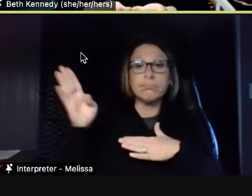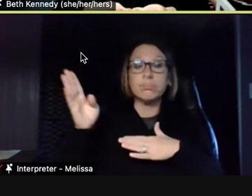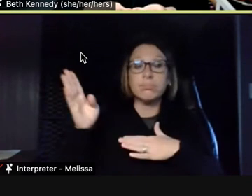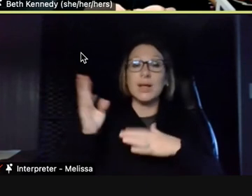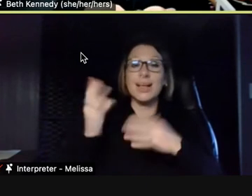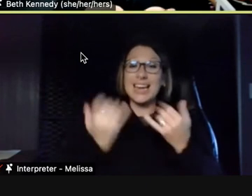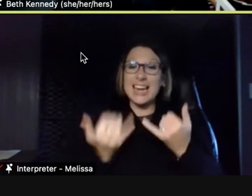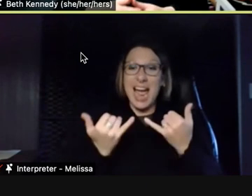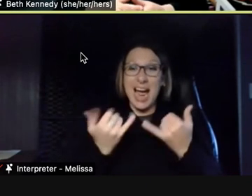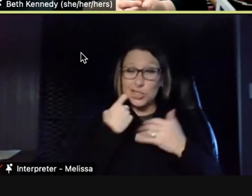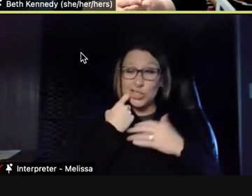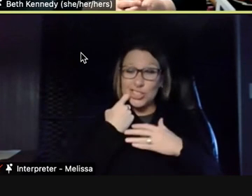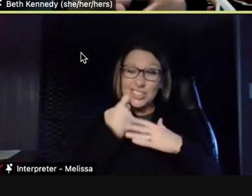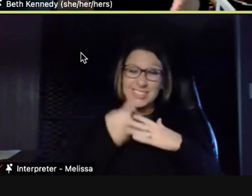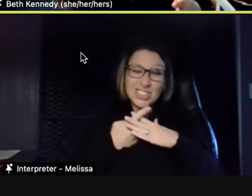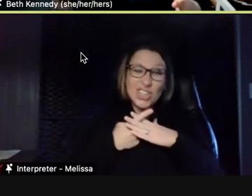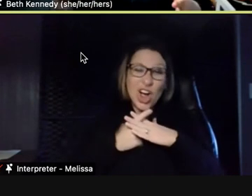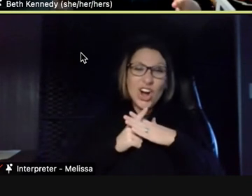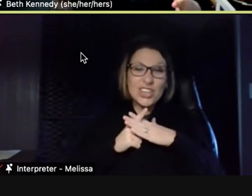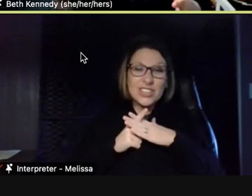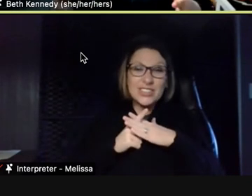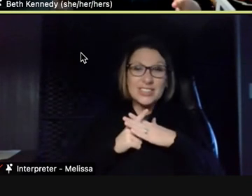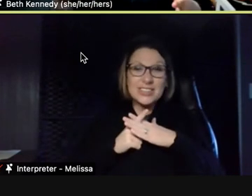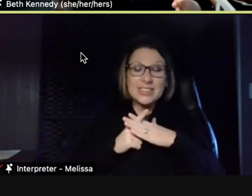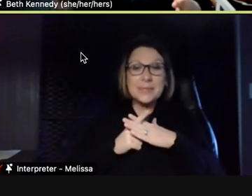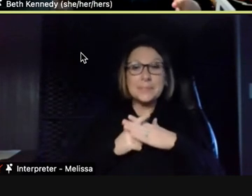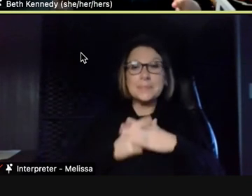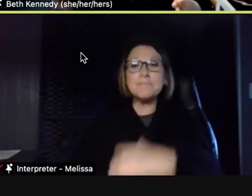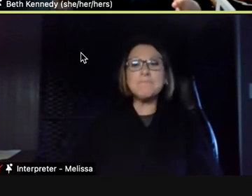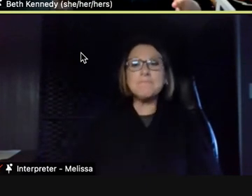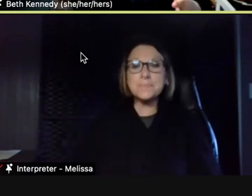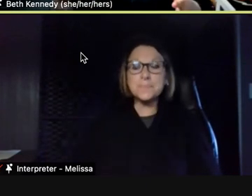infancy right now, and it's hard not to.